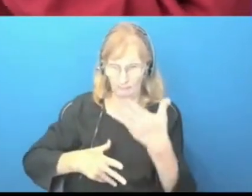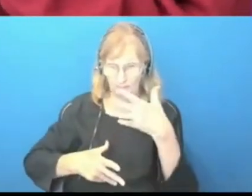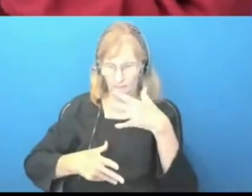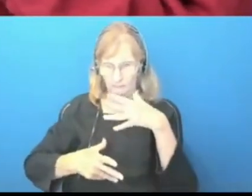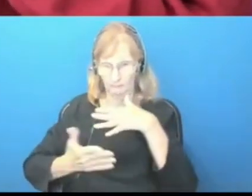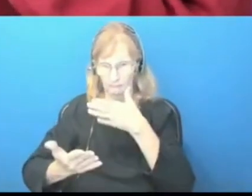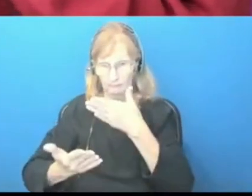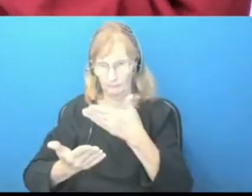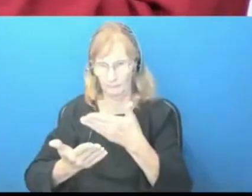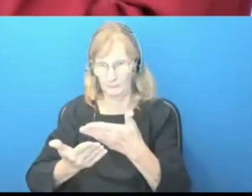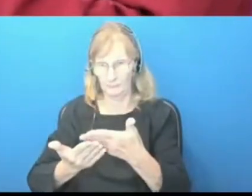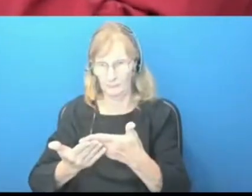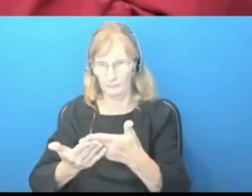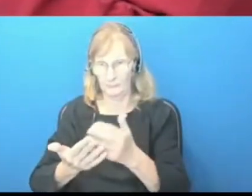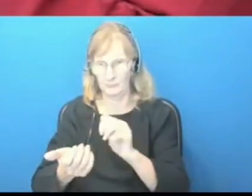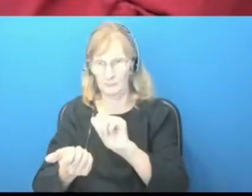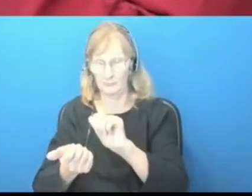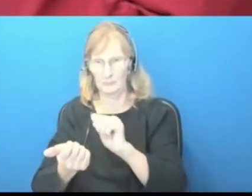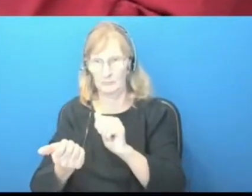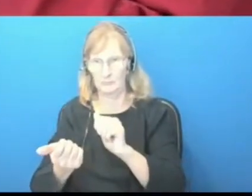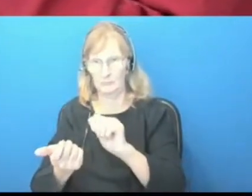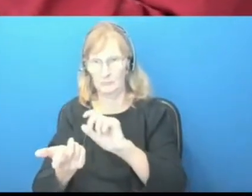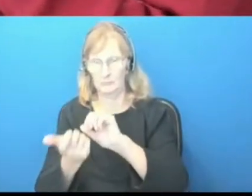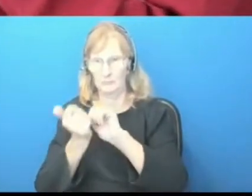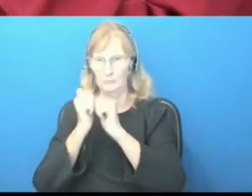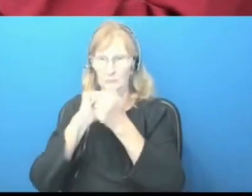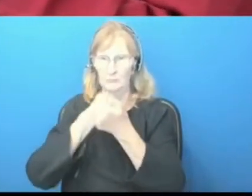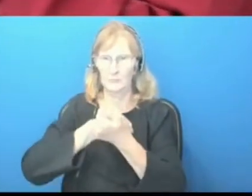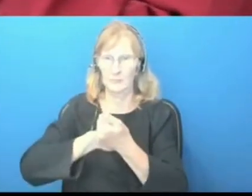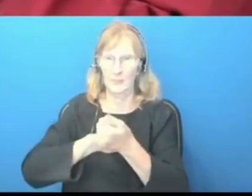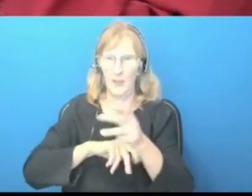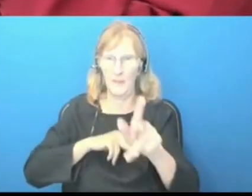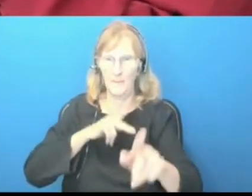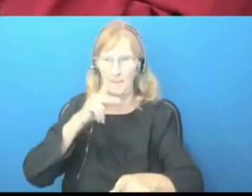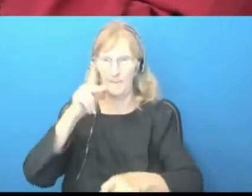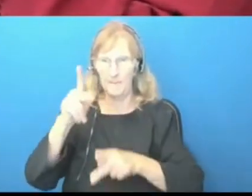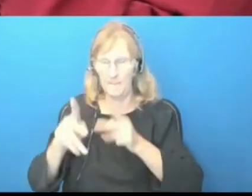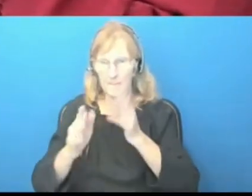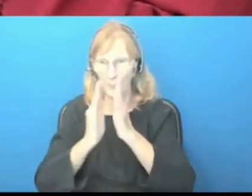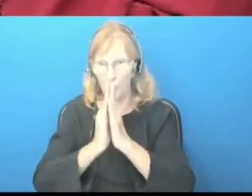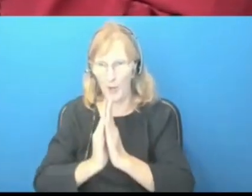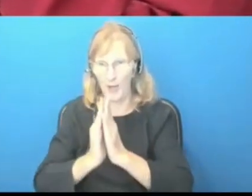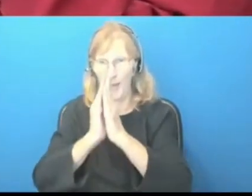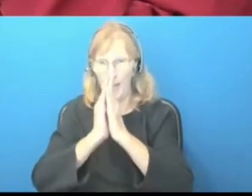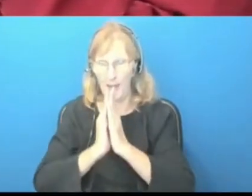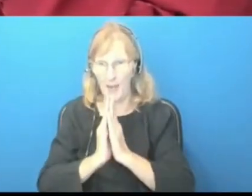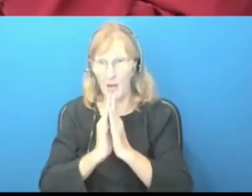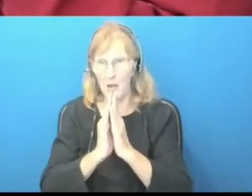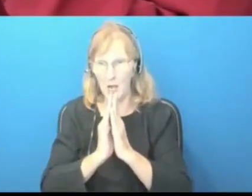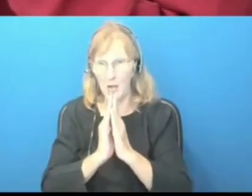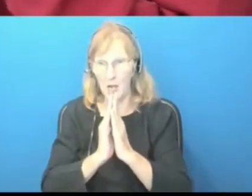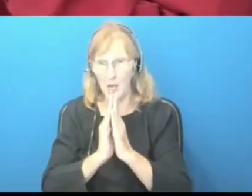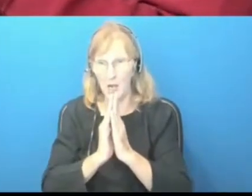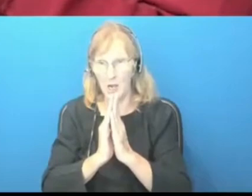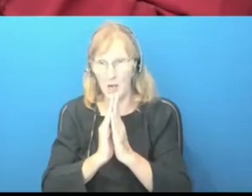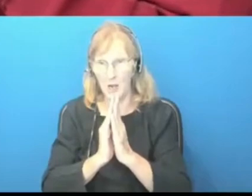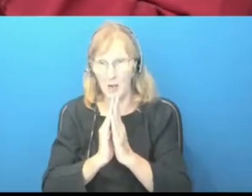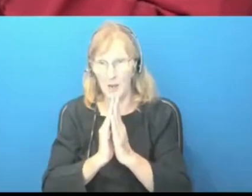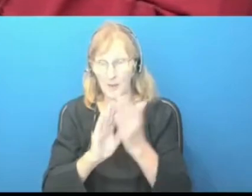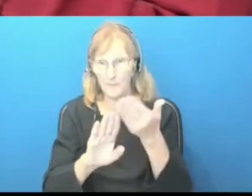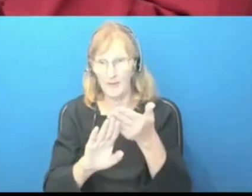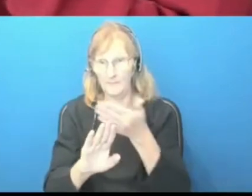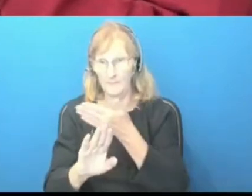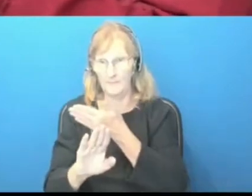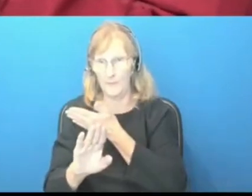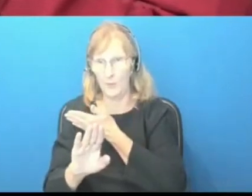First, a transformation, probably prayer. That's been a big transformation because before that,